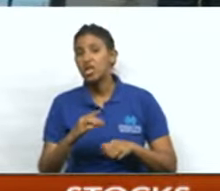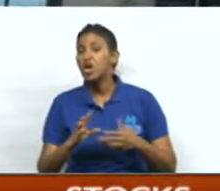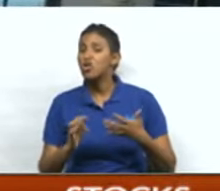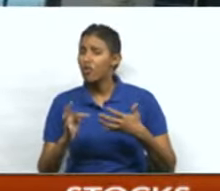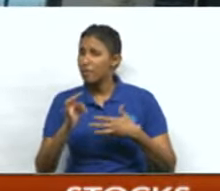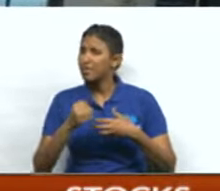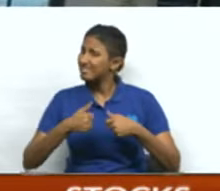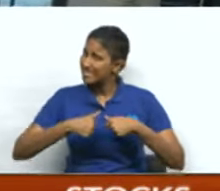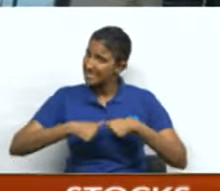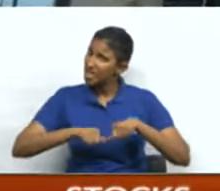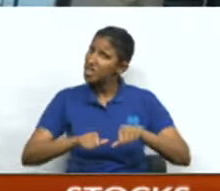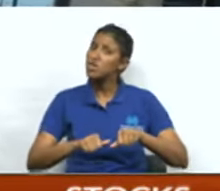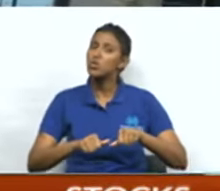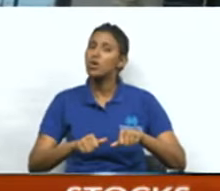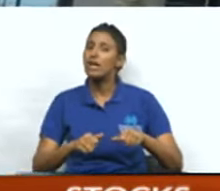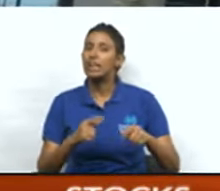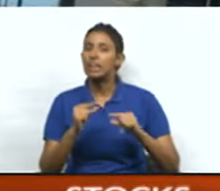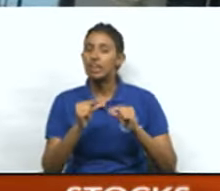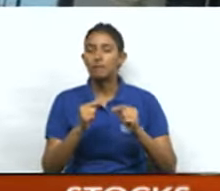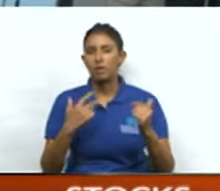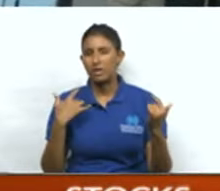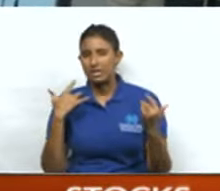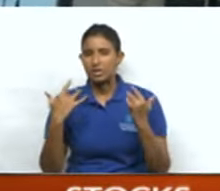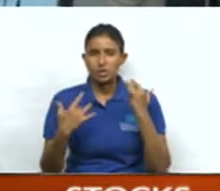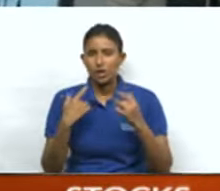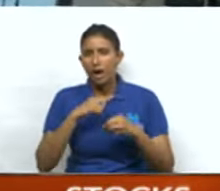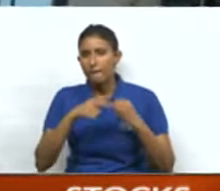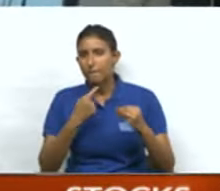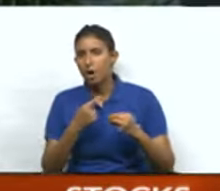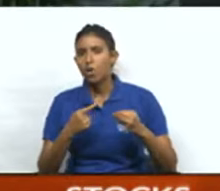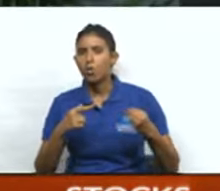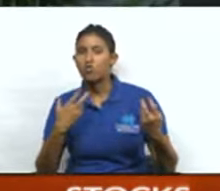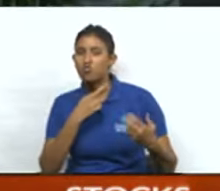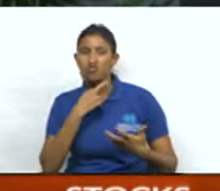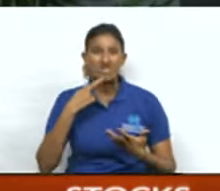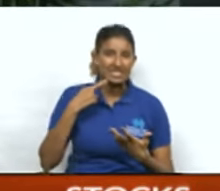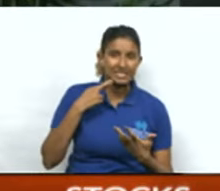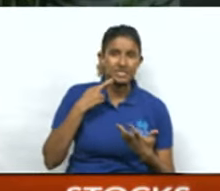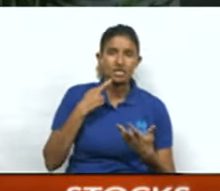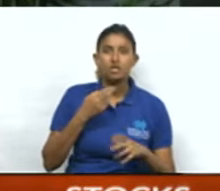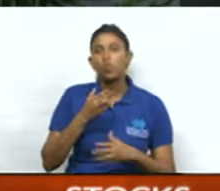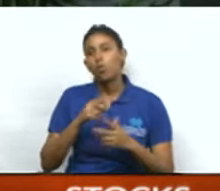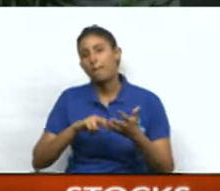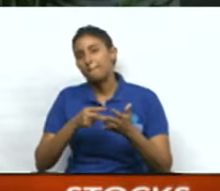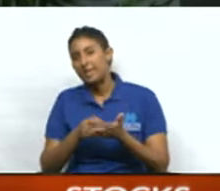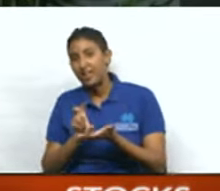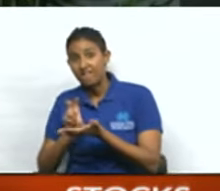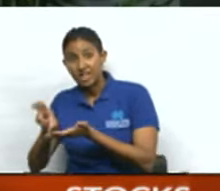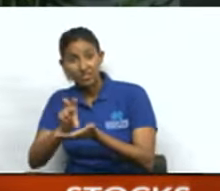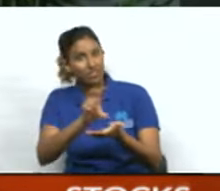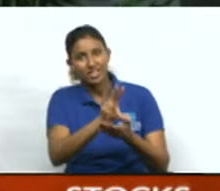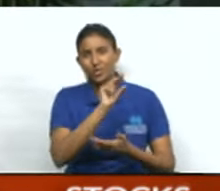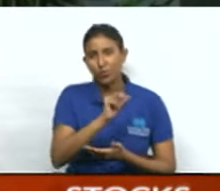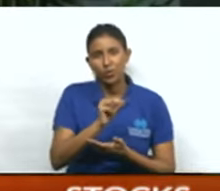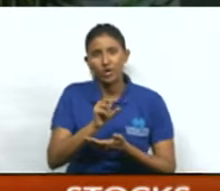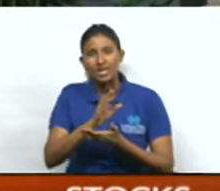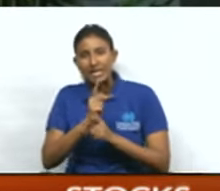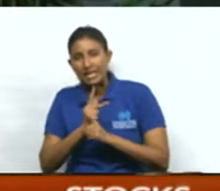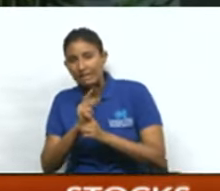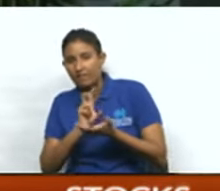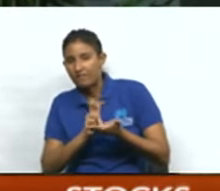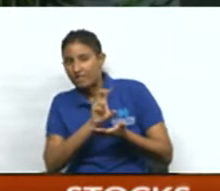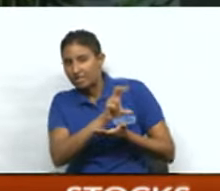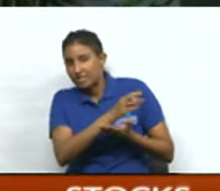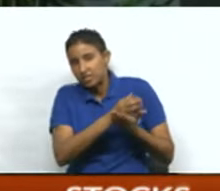risk-averse in its investment approach, but he believes this may change over time. as our knowledge and